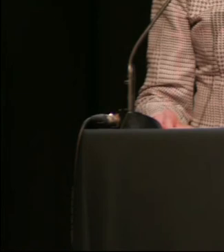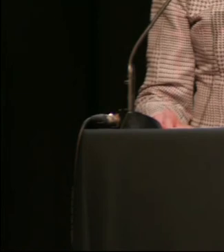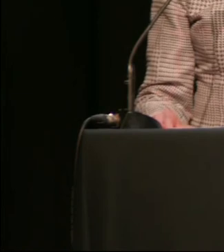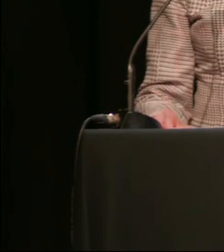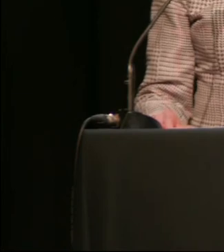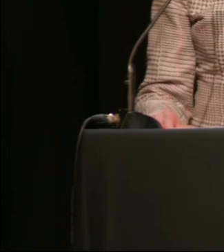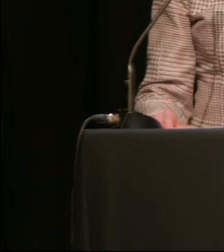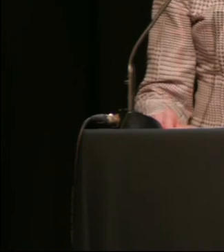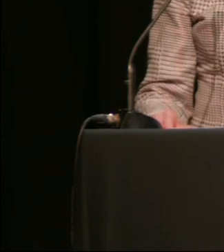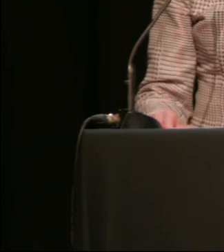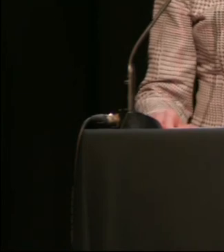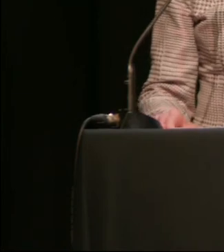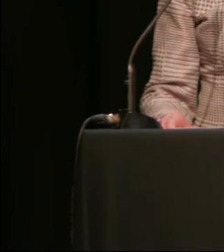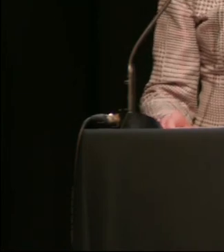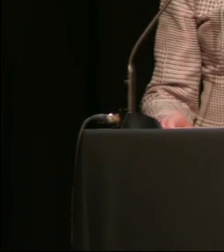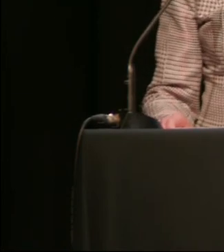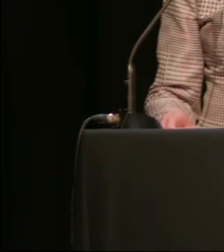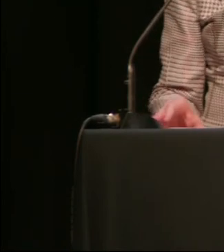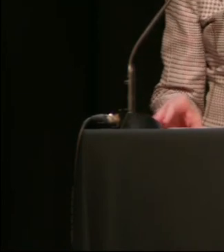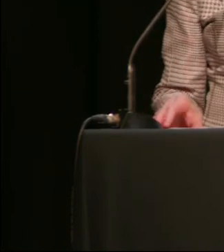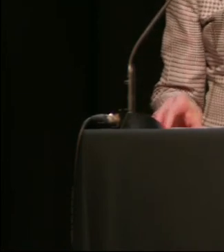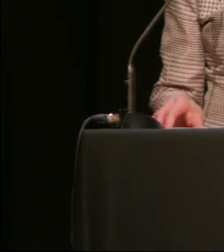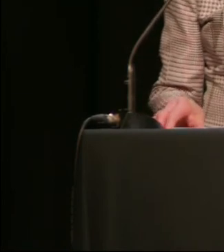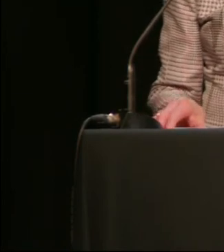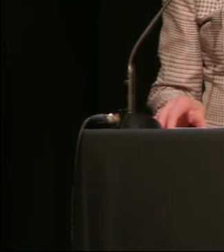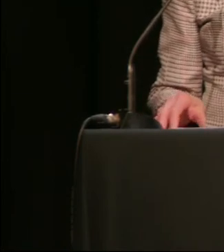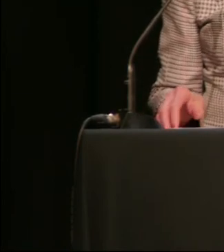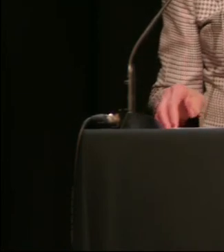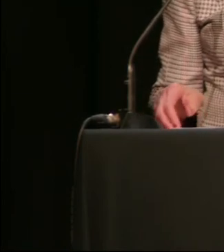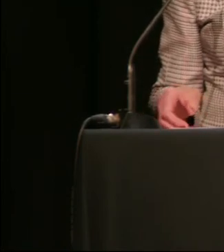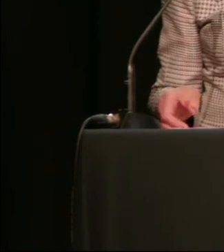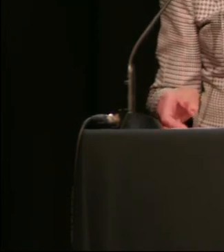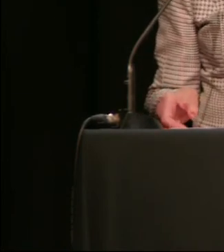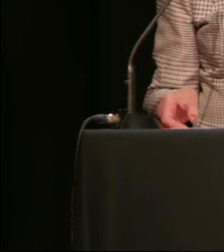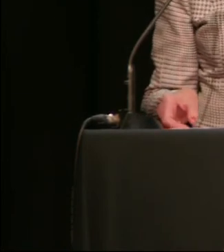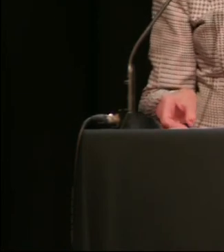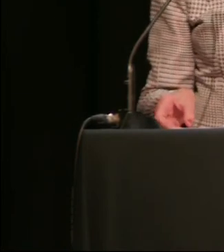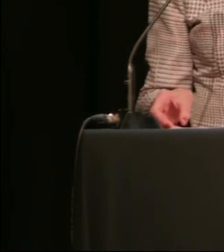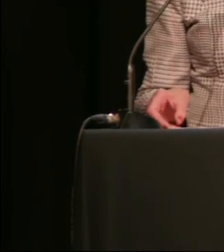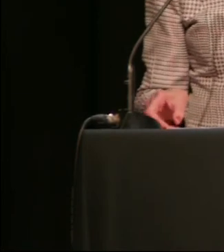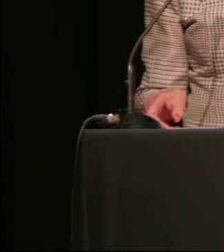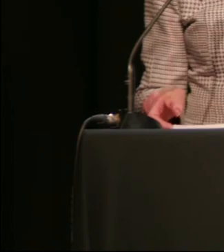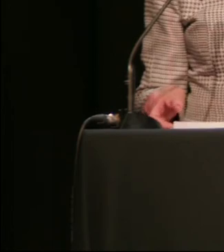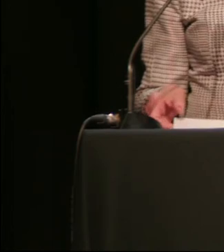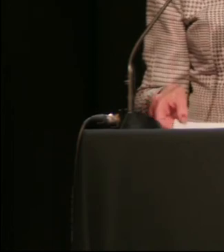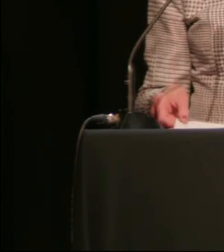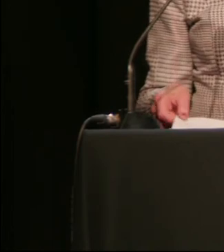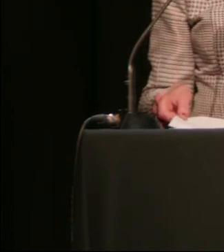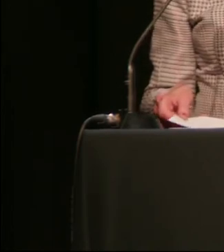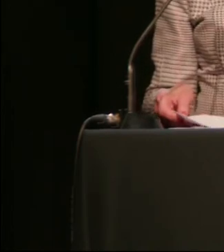Nazis. I invite Mary Rose Dooley, journalist and writer, to give her reading.